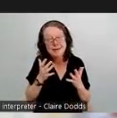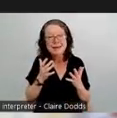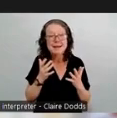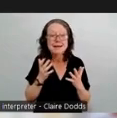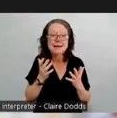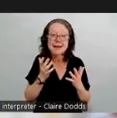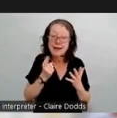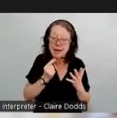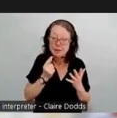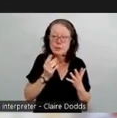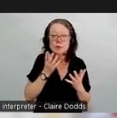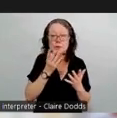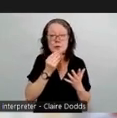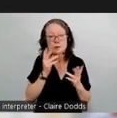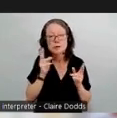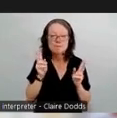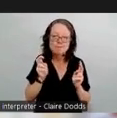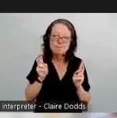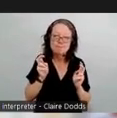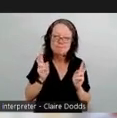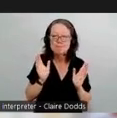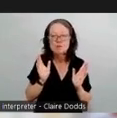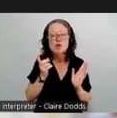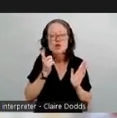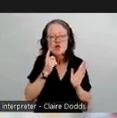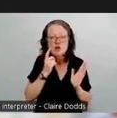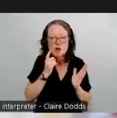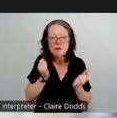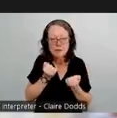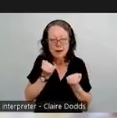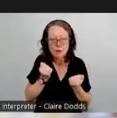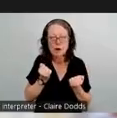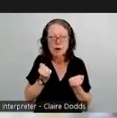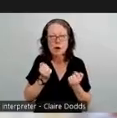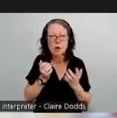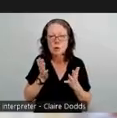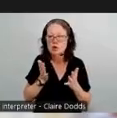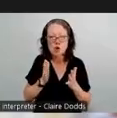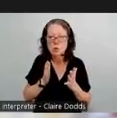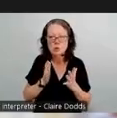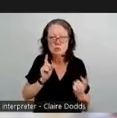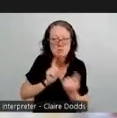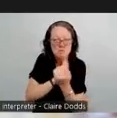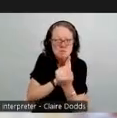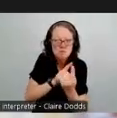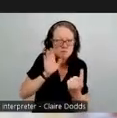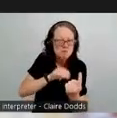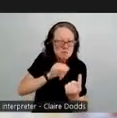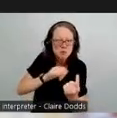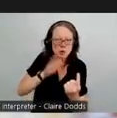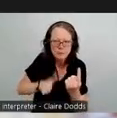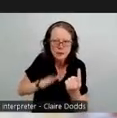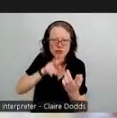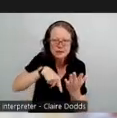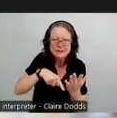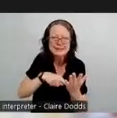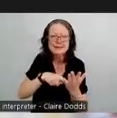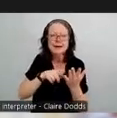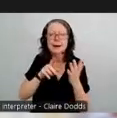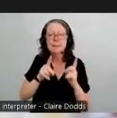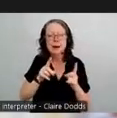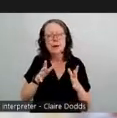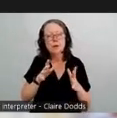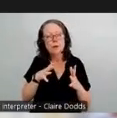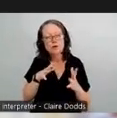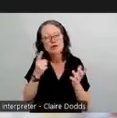We're never really there sort of bashing people over the head with books, but it's what can we do within our work across the year to